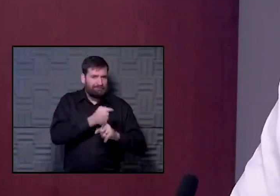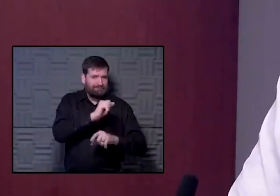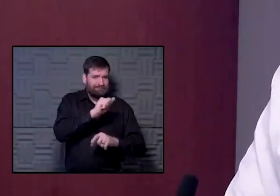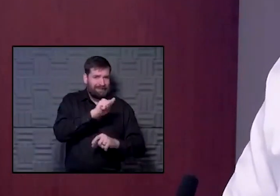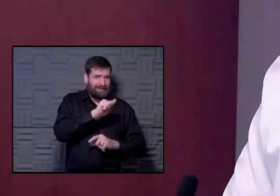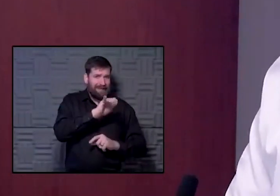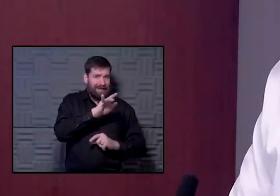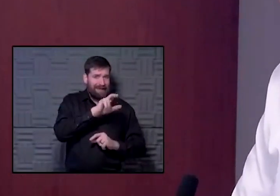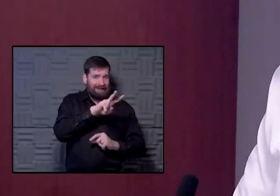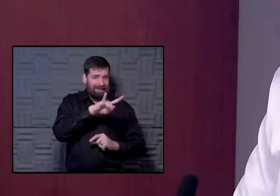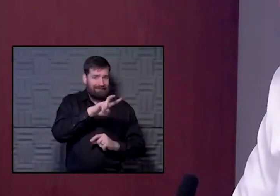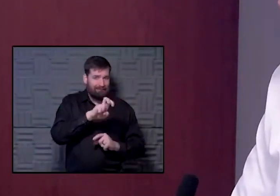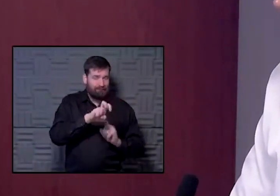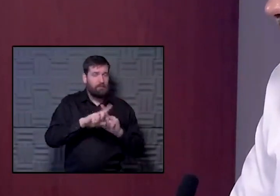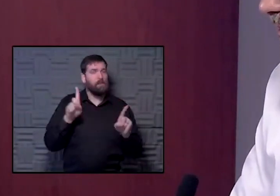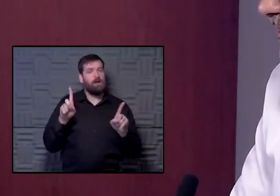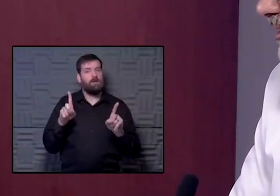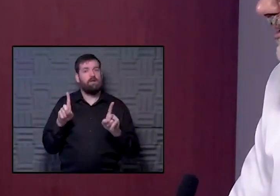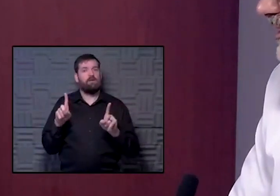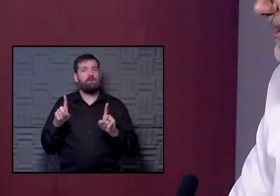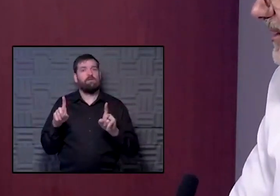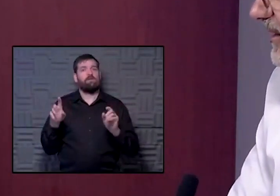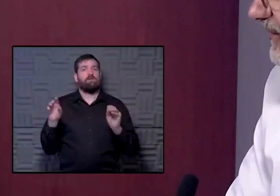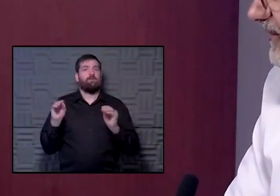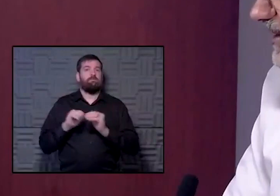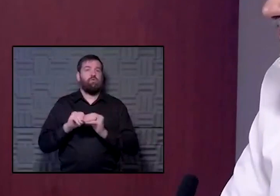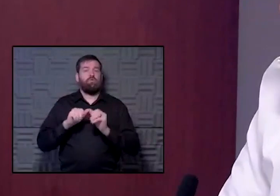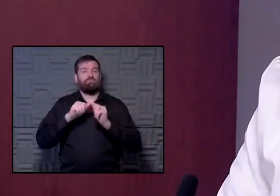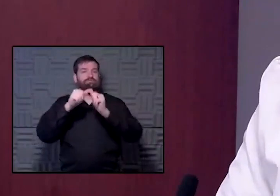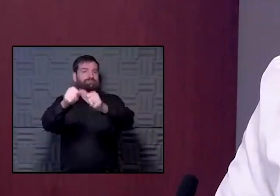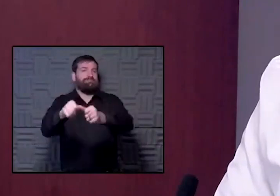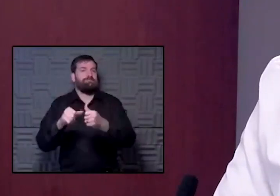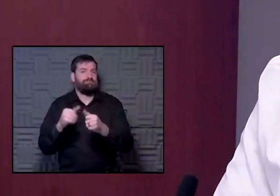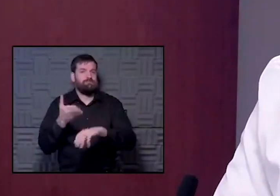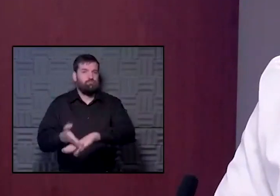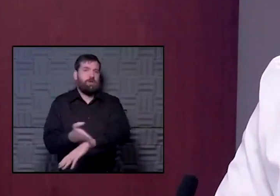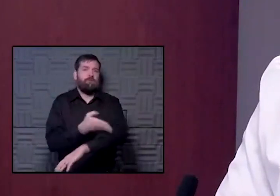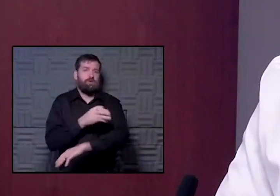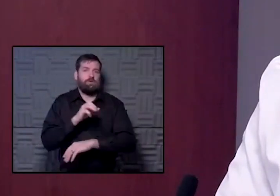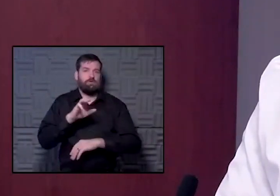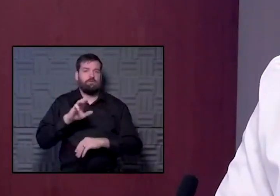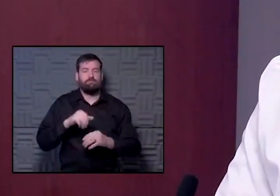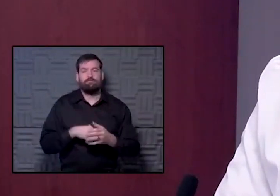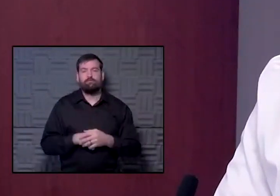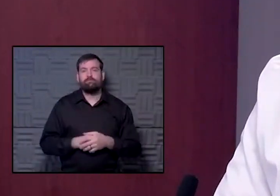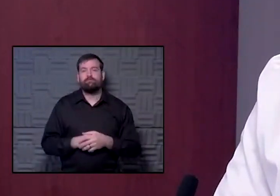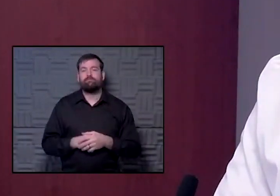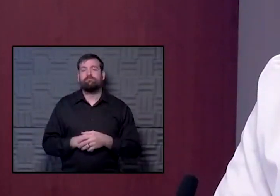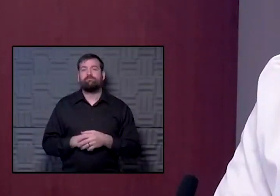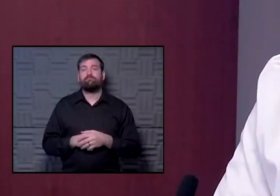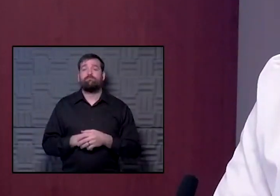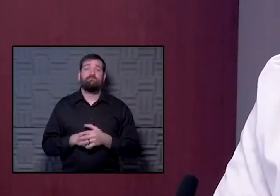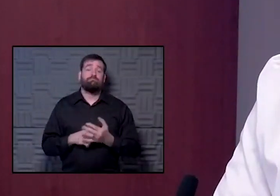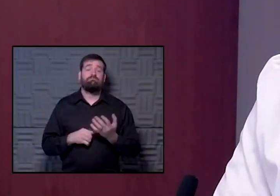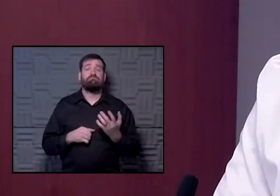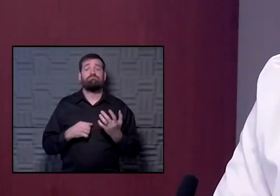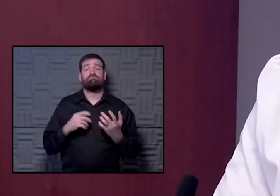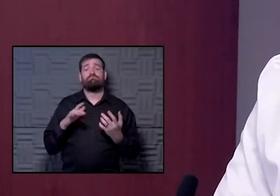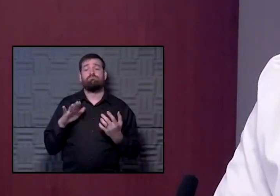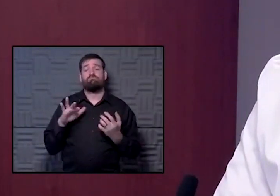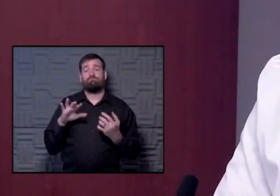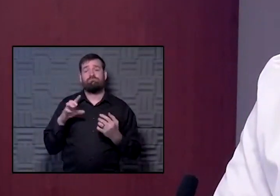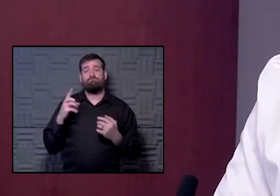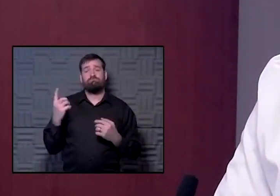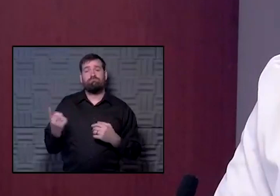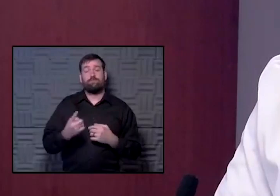active COVID or not, but I think they're probably farther along in the recovery phase. But it is something that